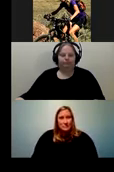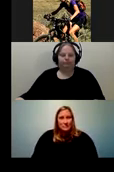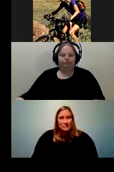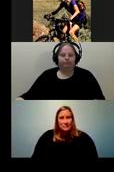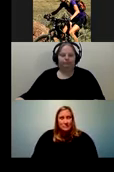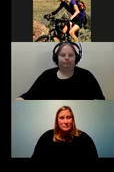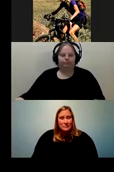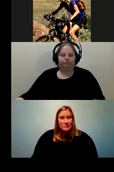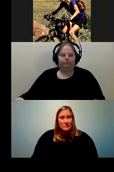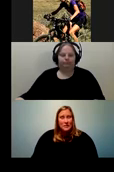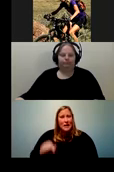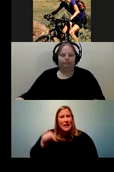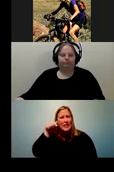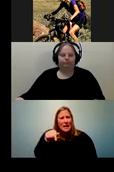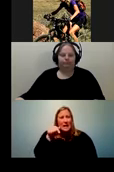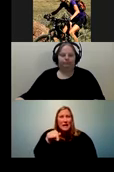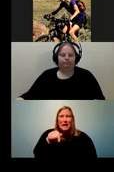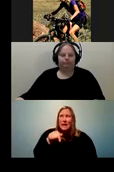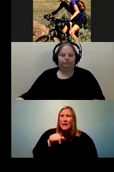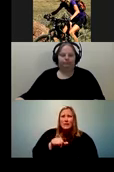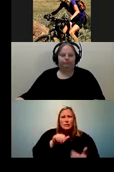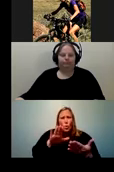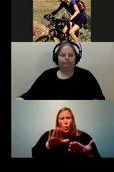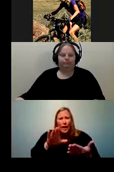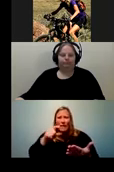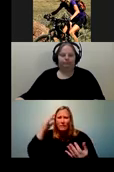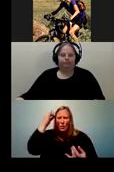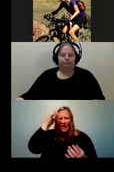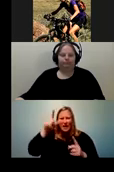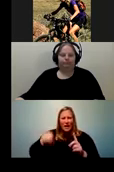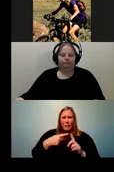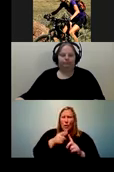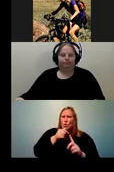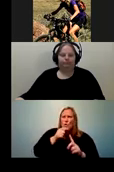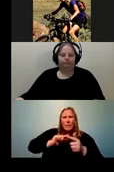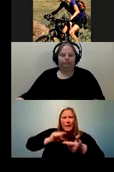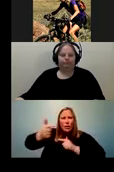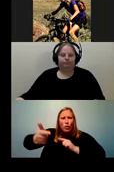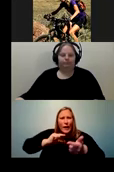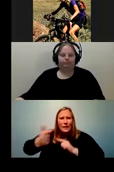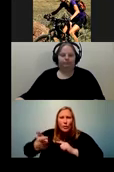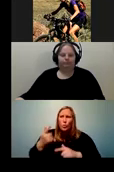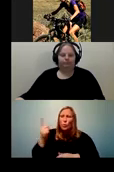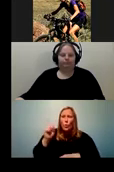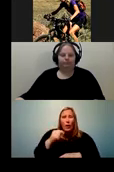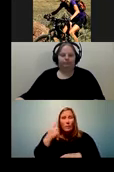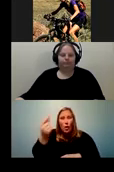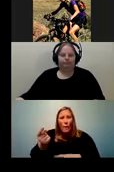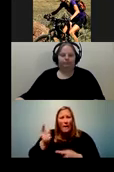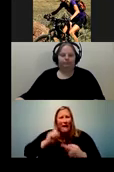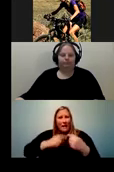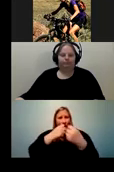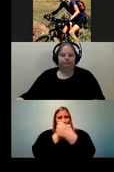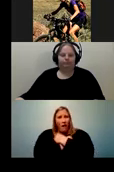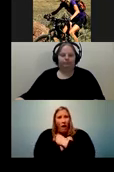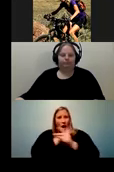This way of having to think about who you're interacting with, about not being able to hug the people that you love